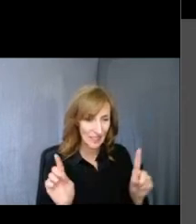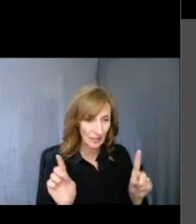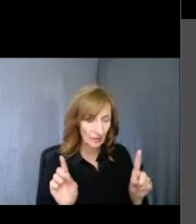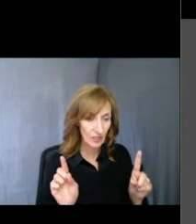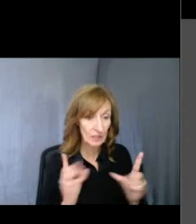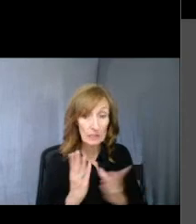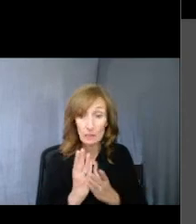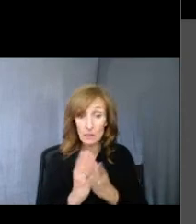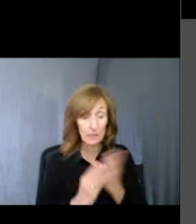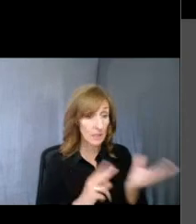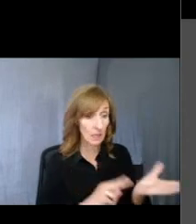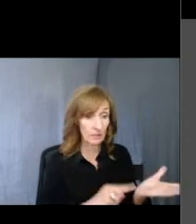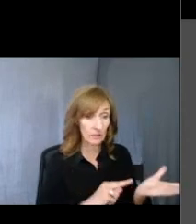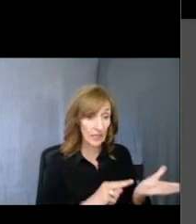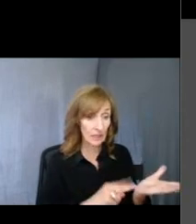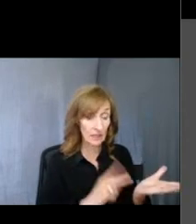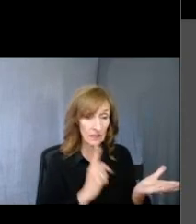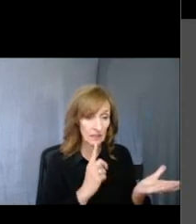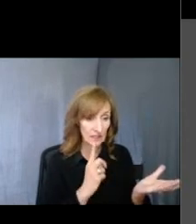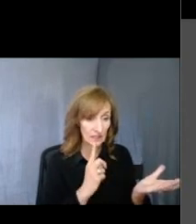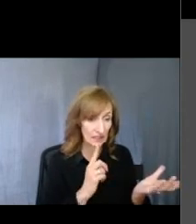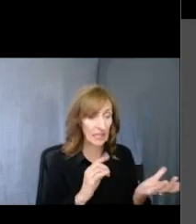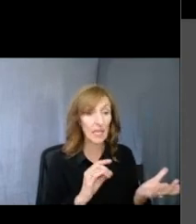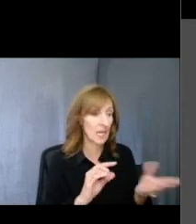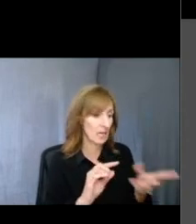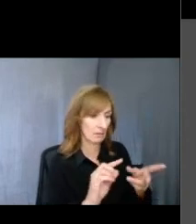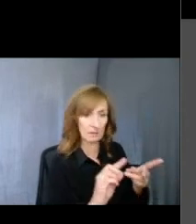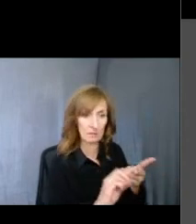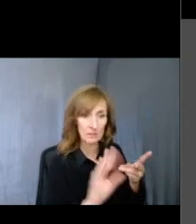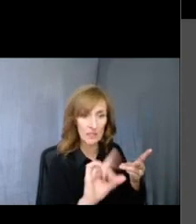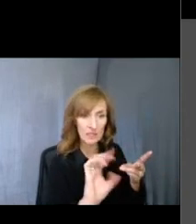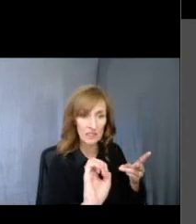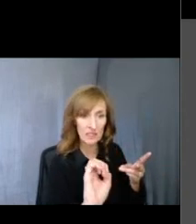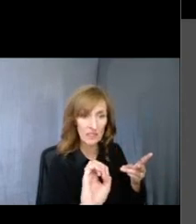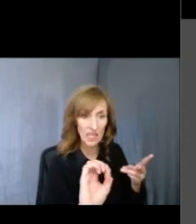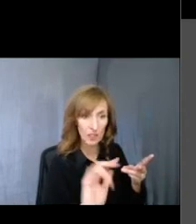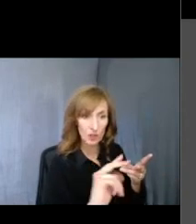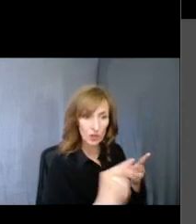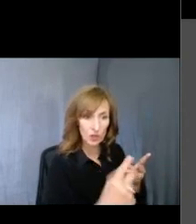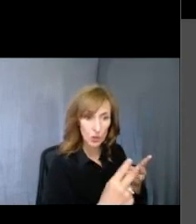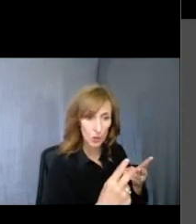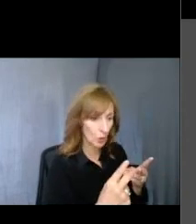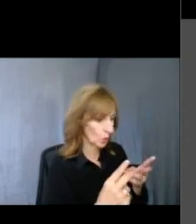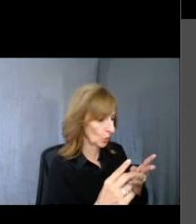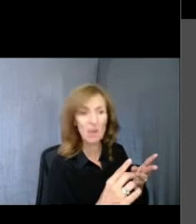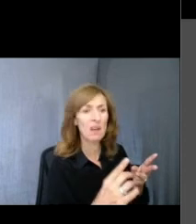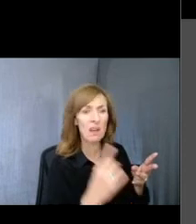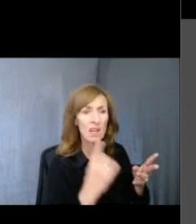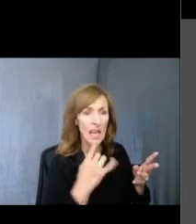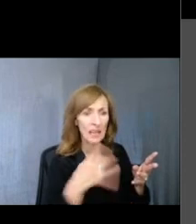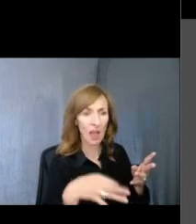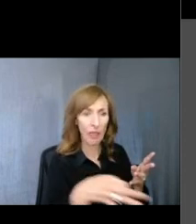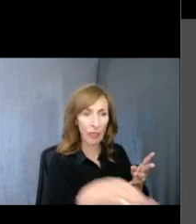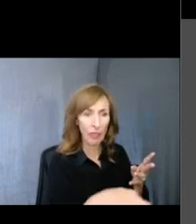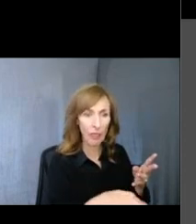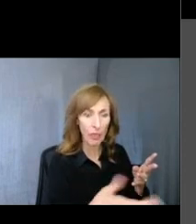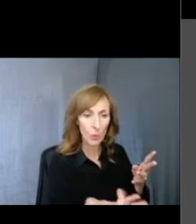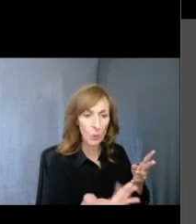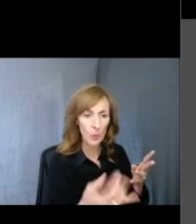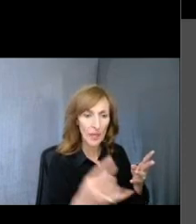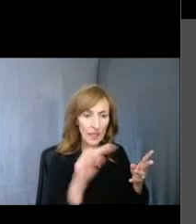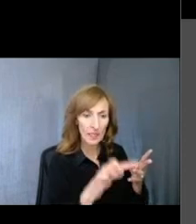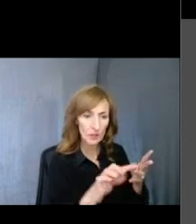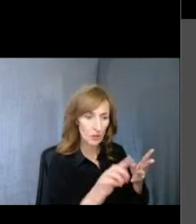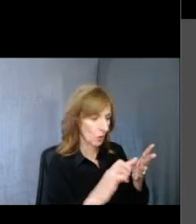kidney diets when they're in IRIS stage 2 versus waiting till they're sick in 3 and 4. And you guys know that trying to feed